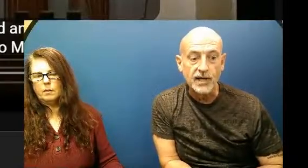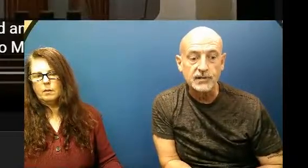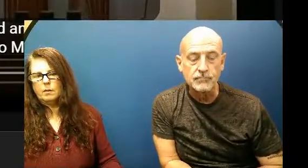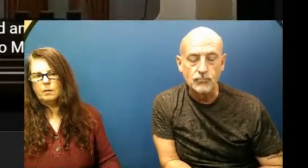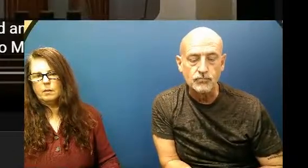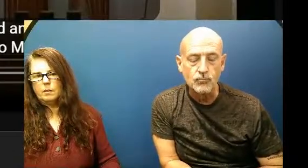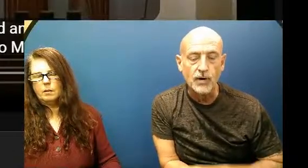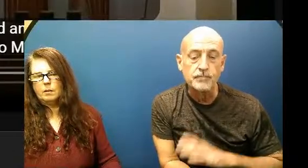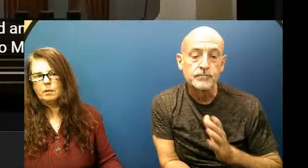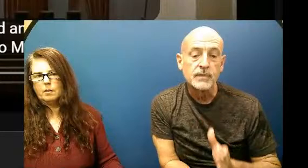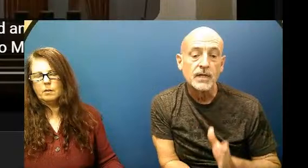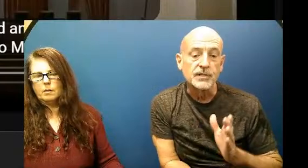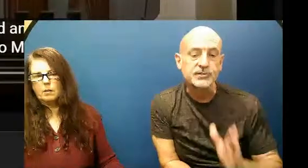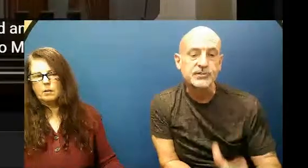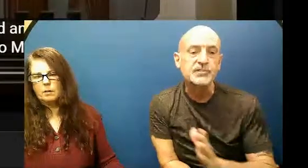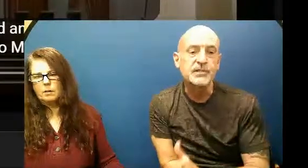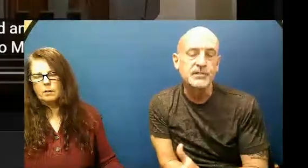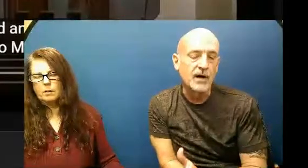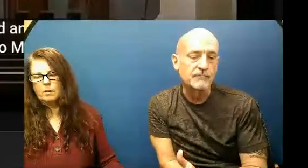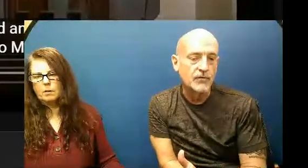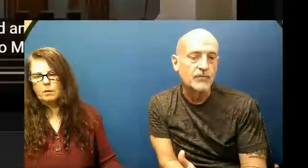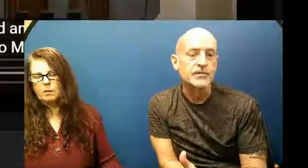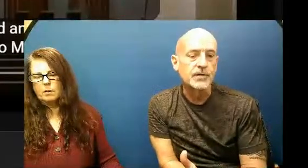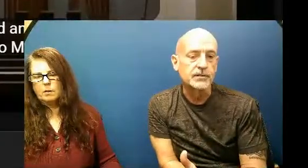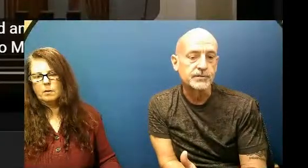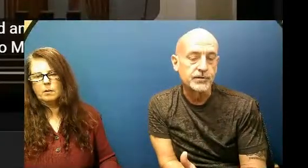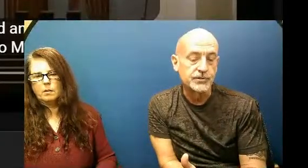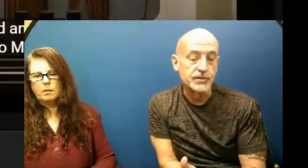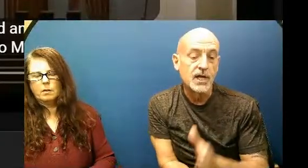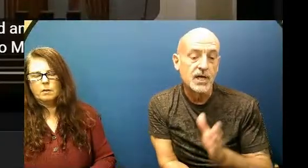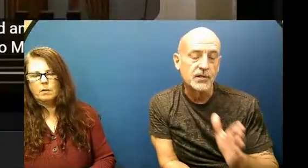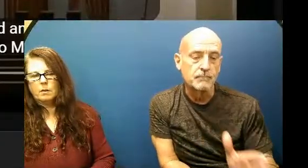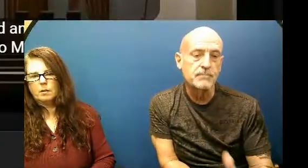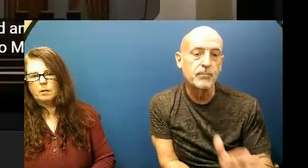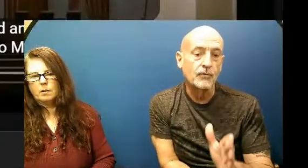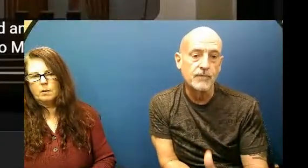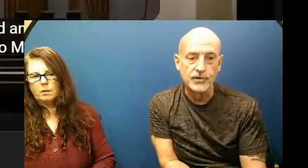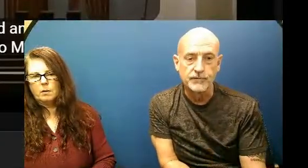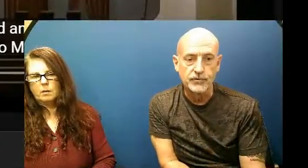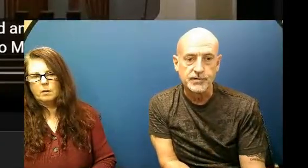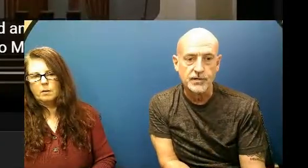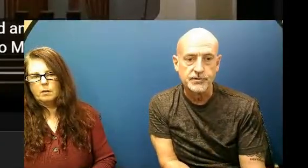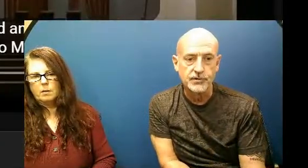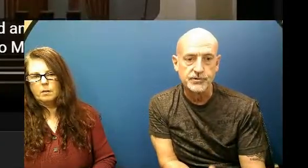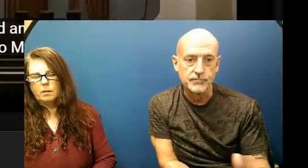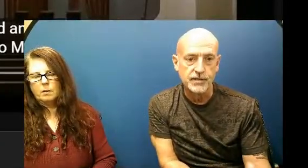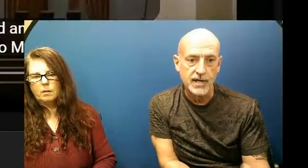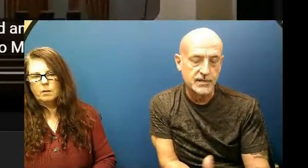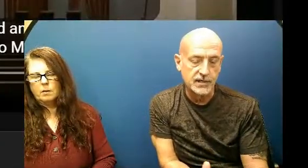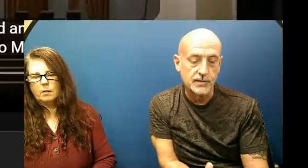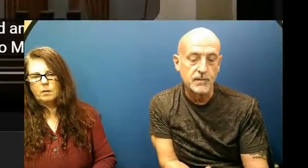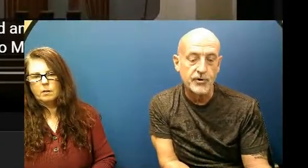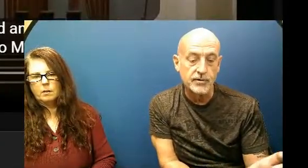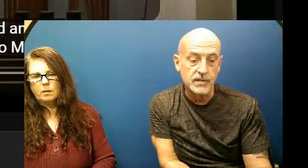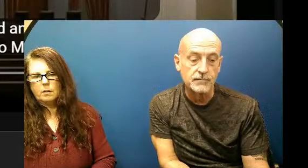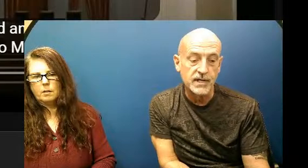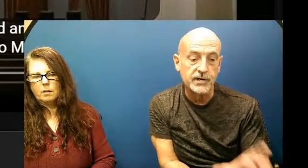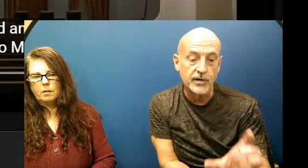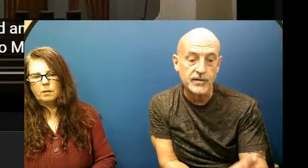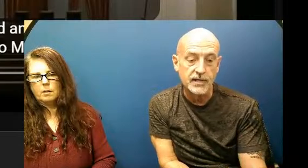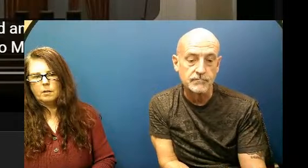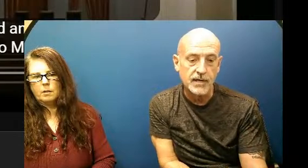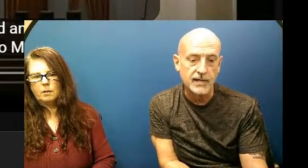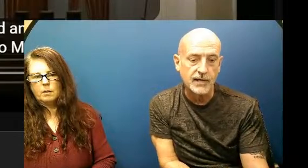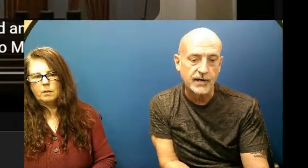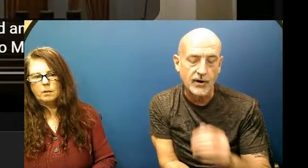people the states did not vote for this constitution. The people voted for this constitution. They had an